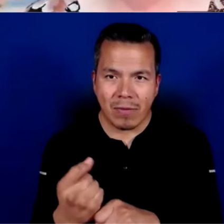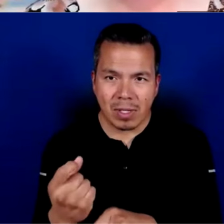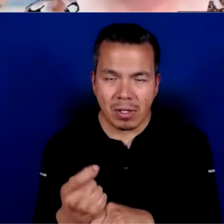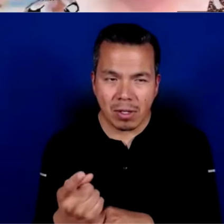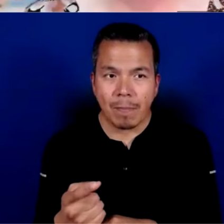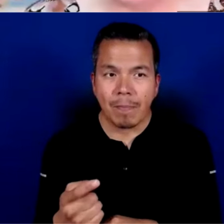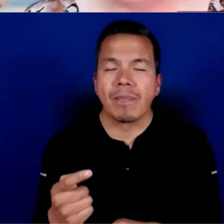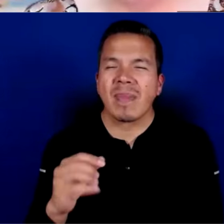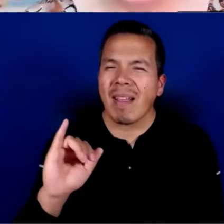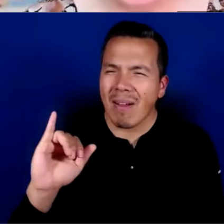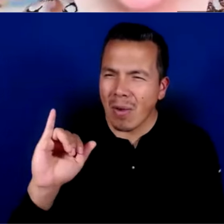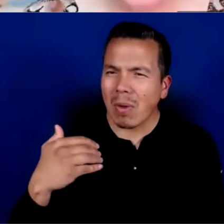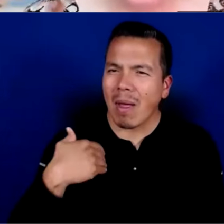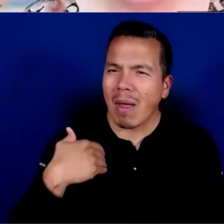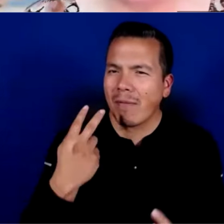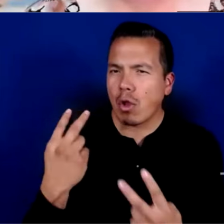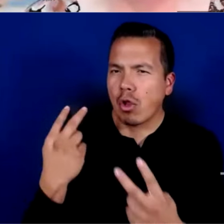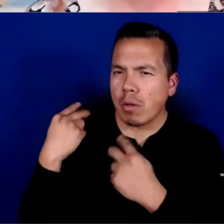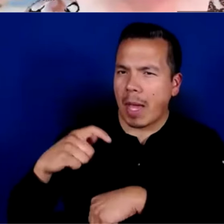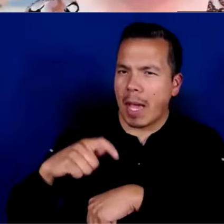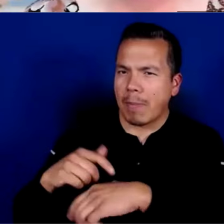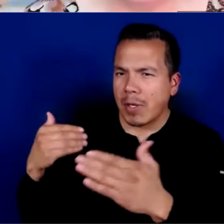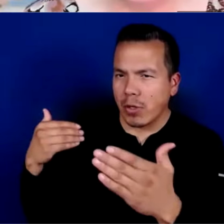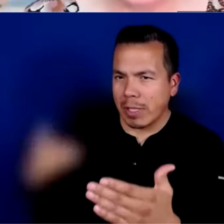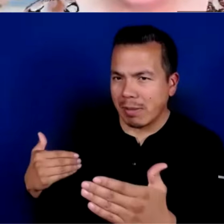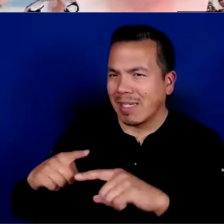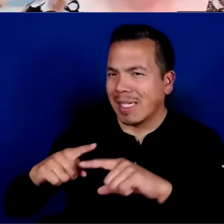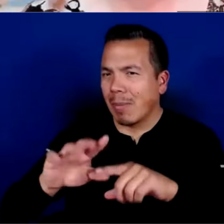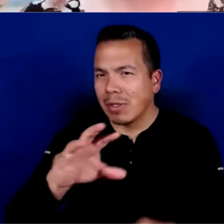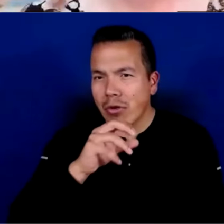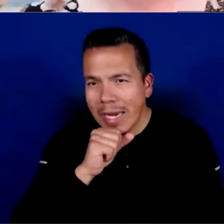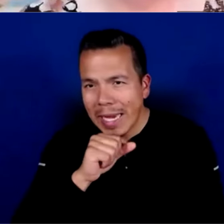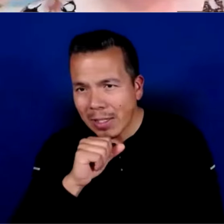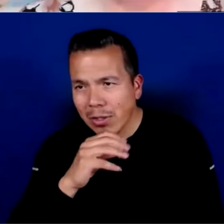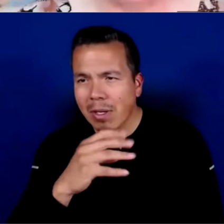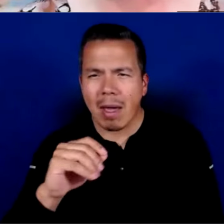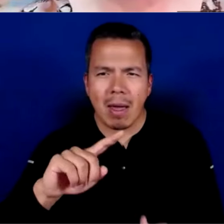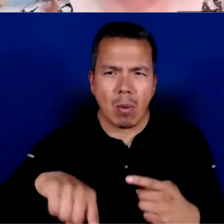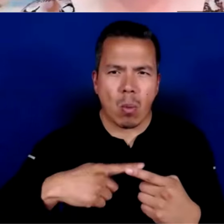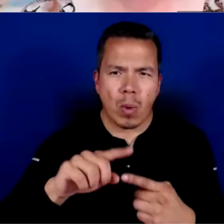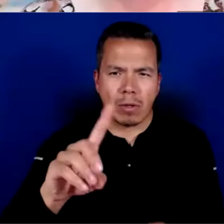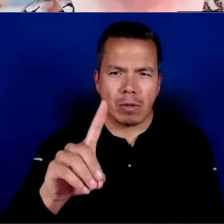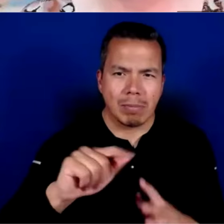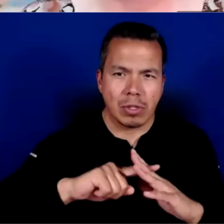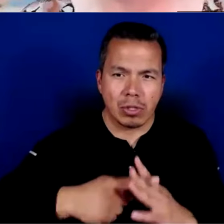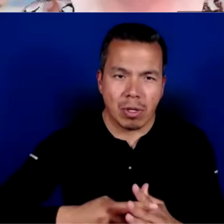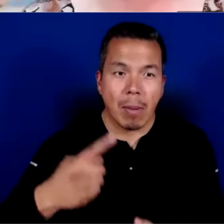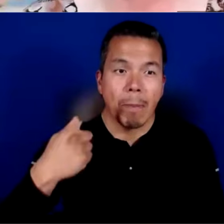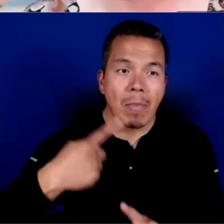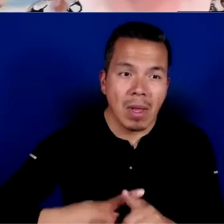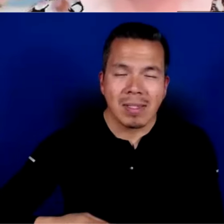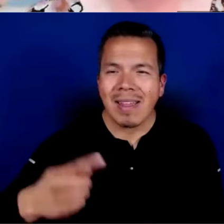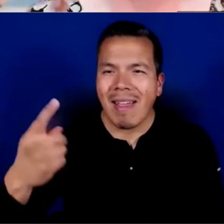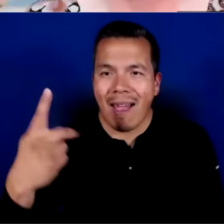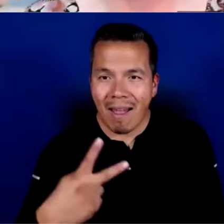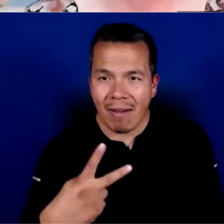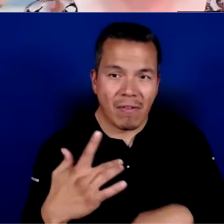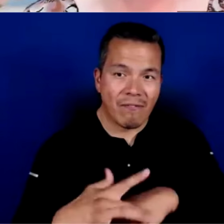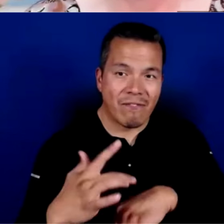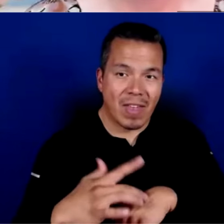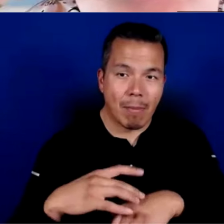period, and it varies depending on your age at onset of disability. And you need half of the available credits in that look